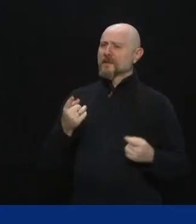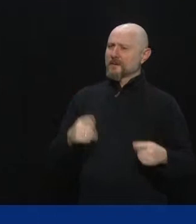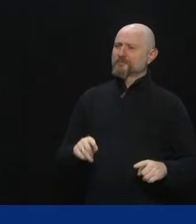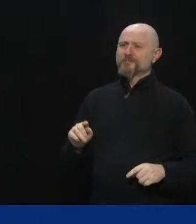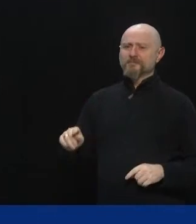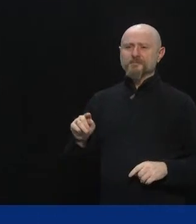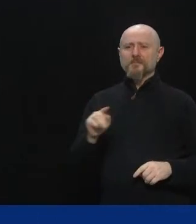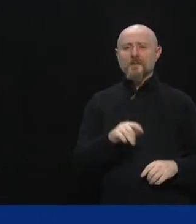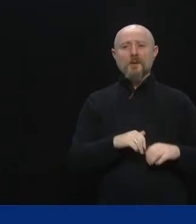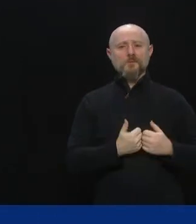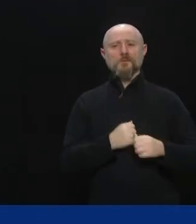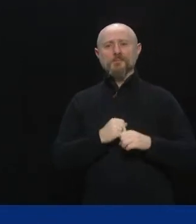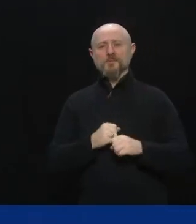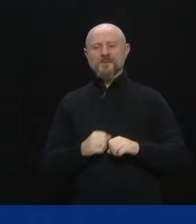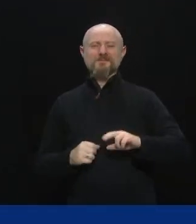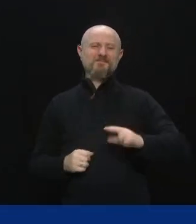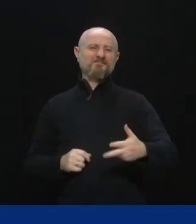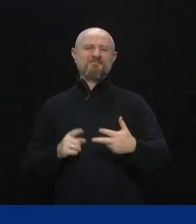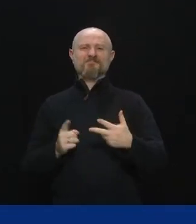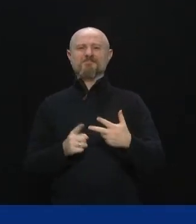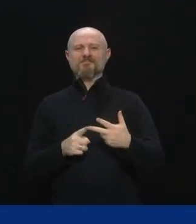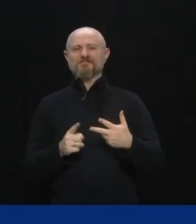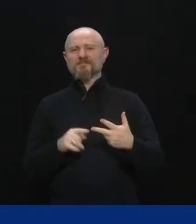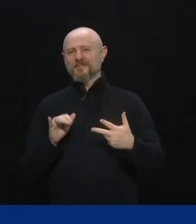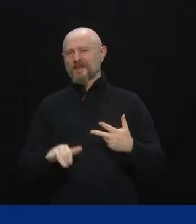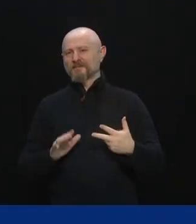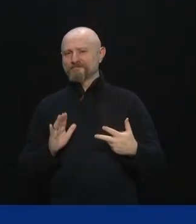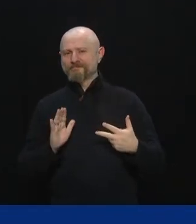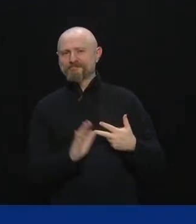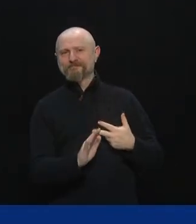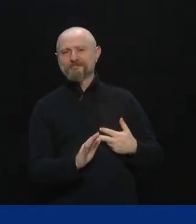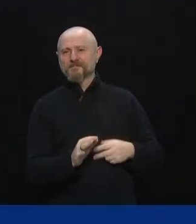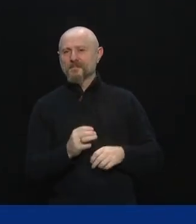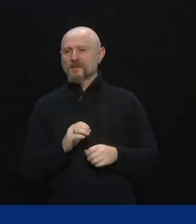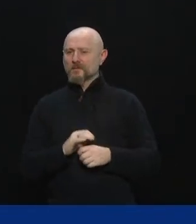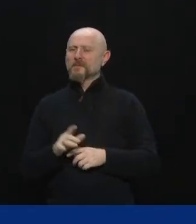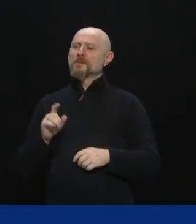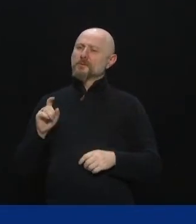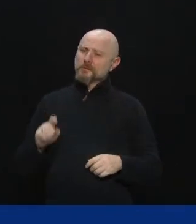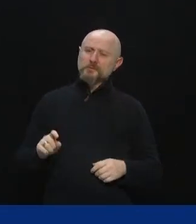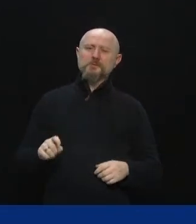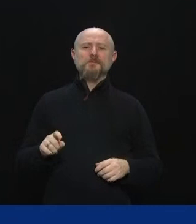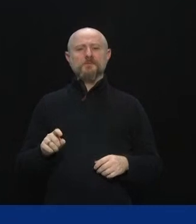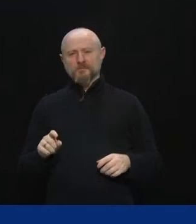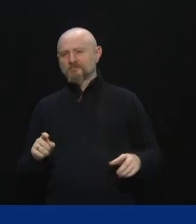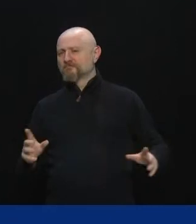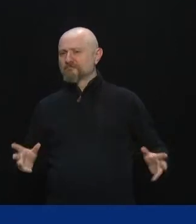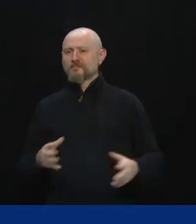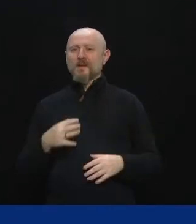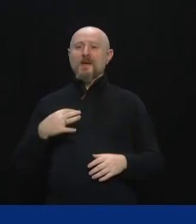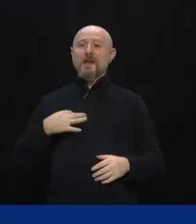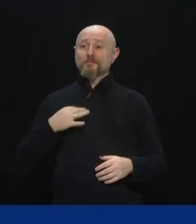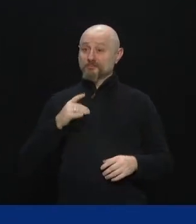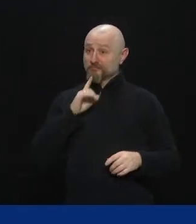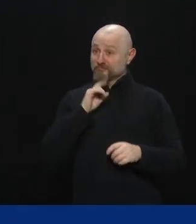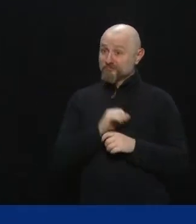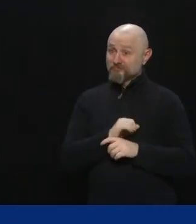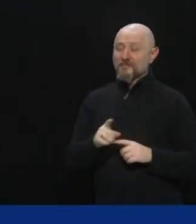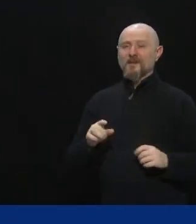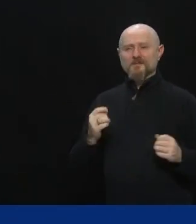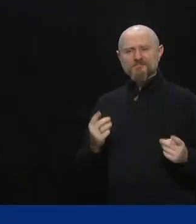with it. So it's a common sense way to keep people safe, and people should get the booster shot within 2 weeks of eligibility. Again, if someone just got